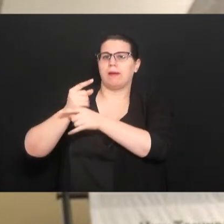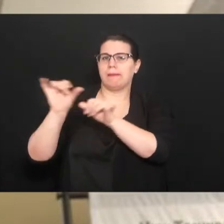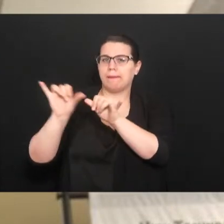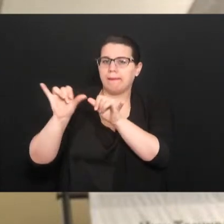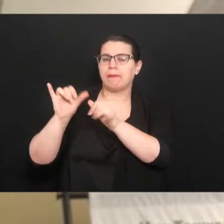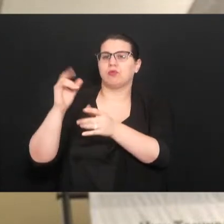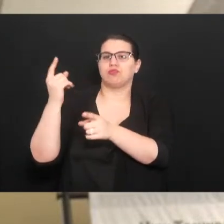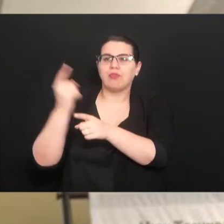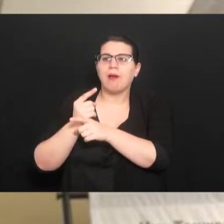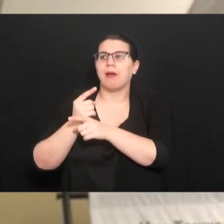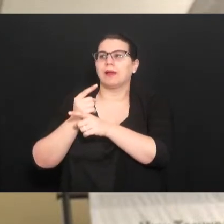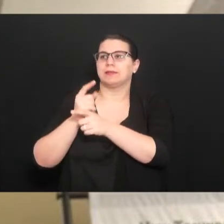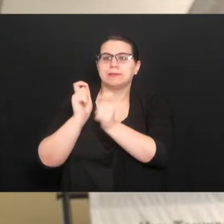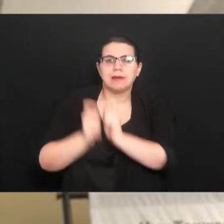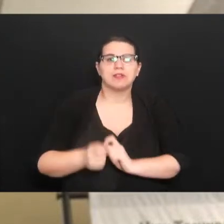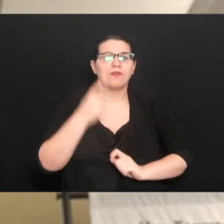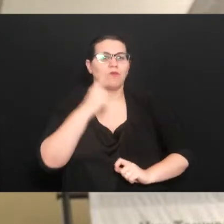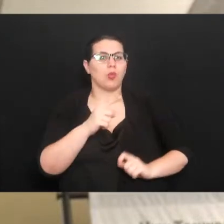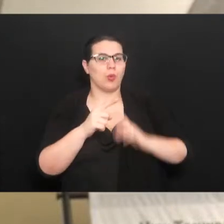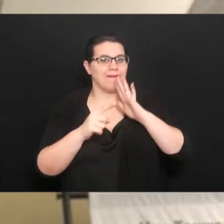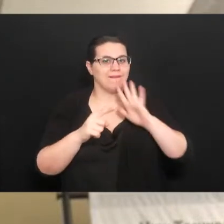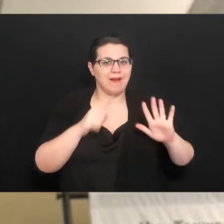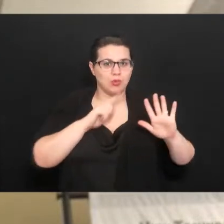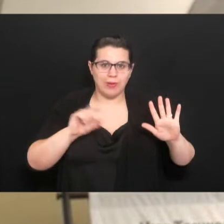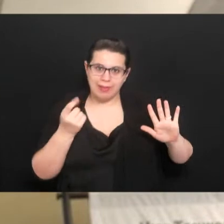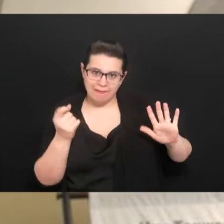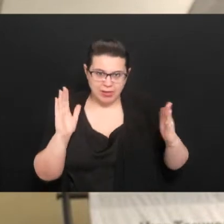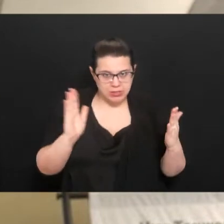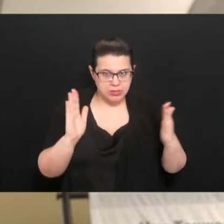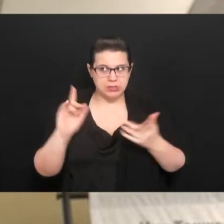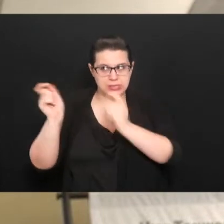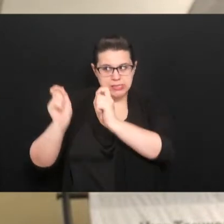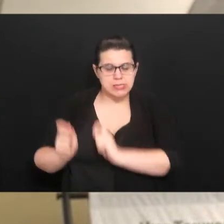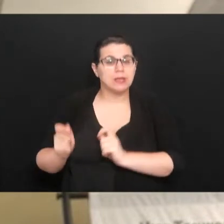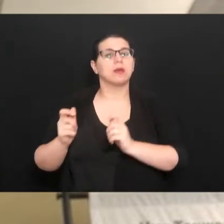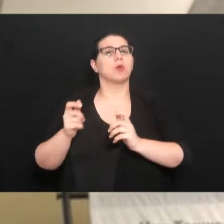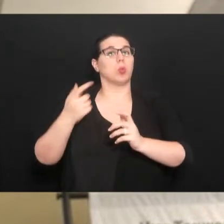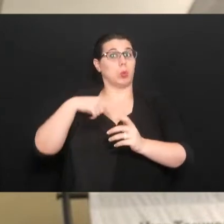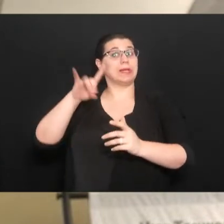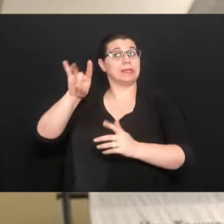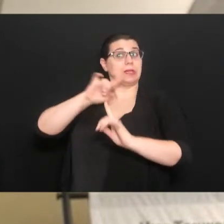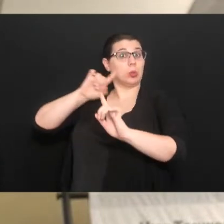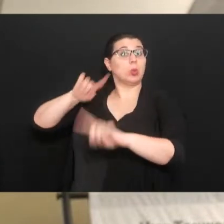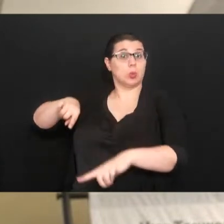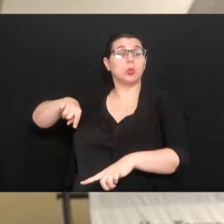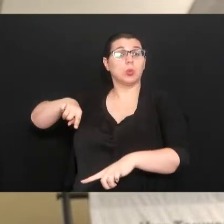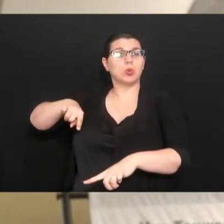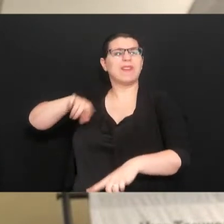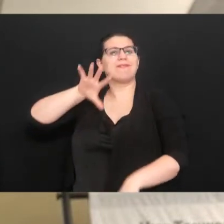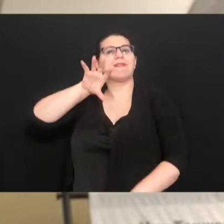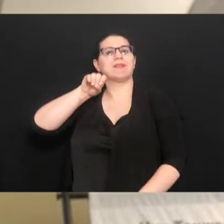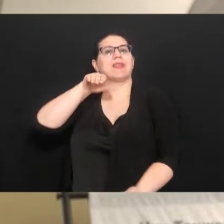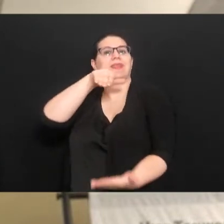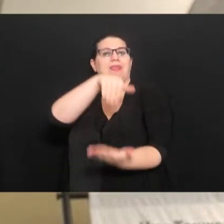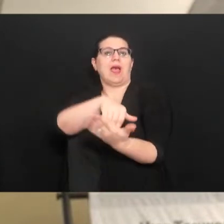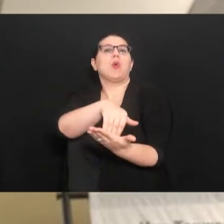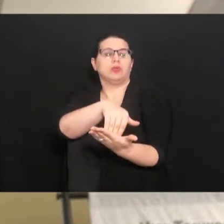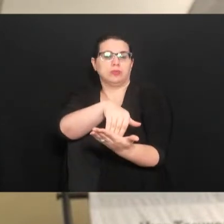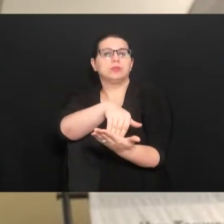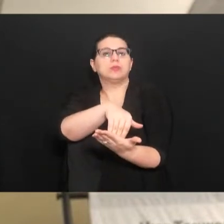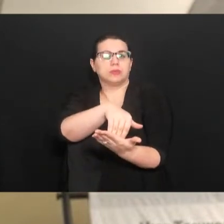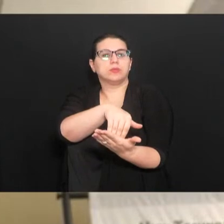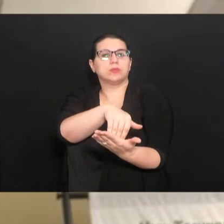to 11 group. We have been able to order centrally 50,000 doses